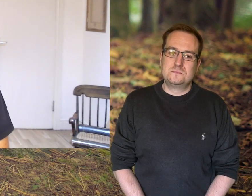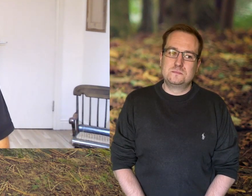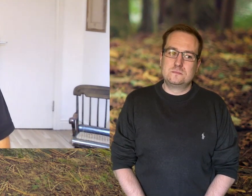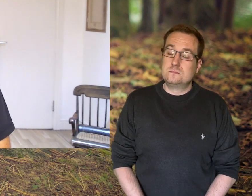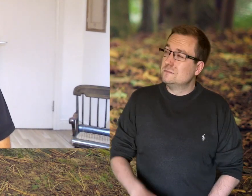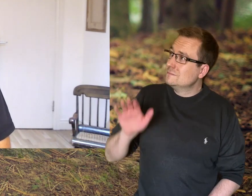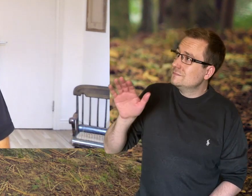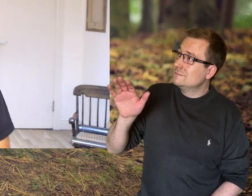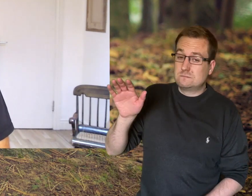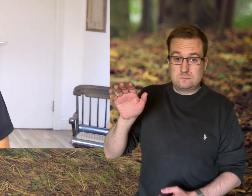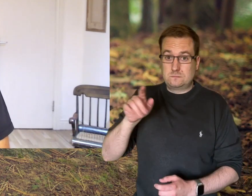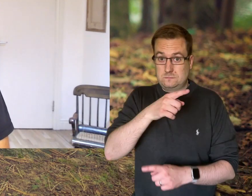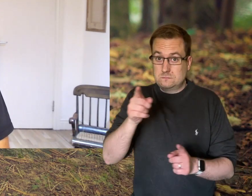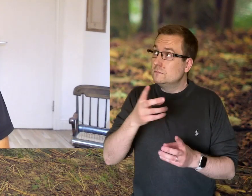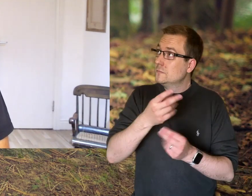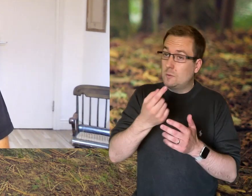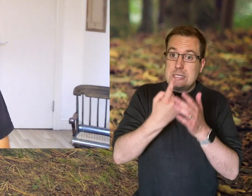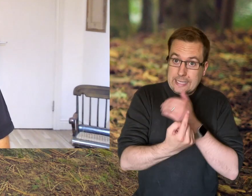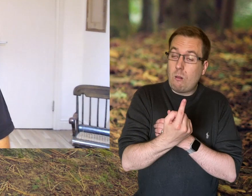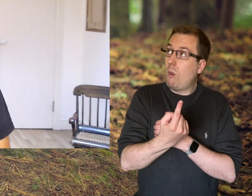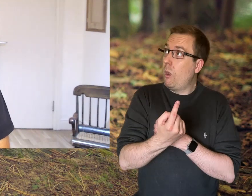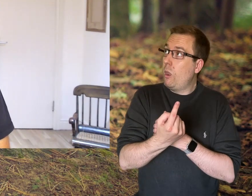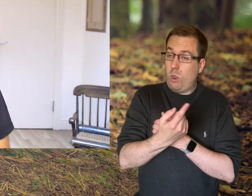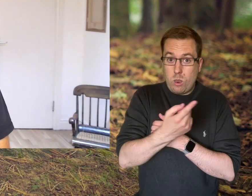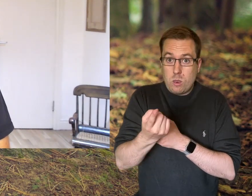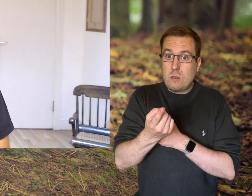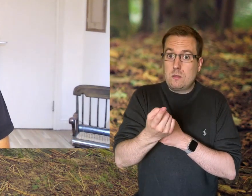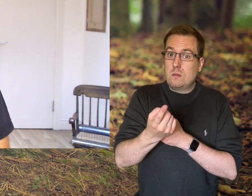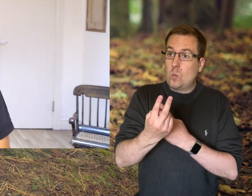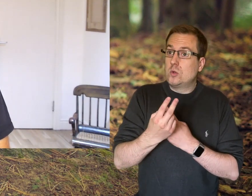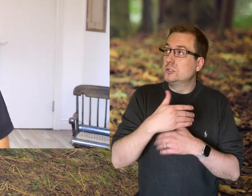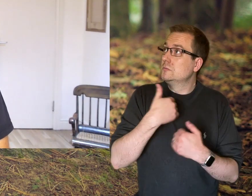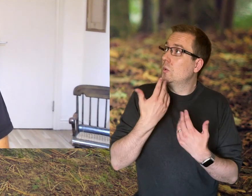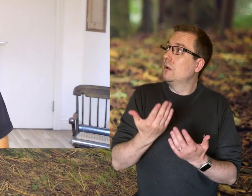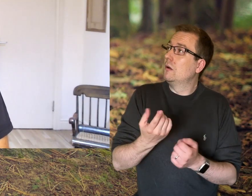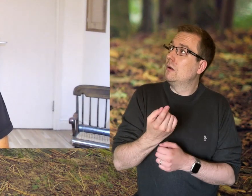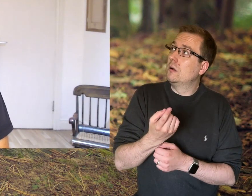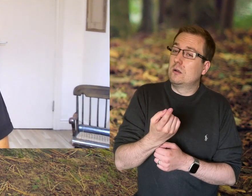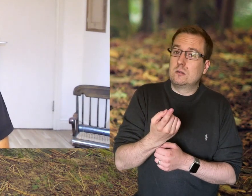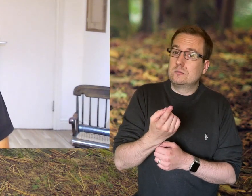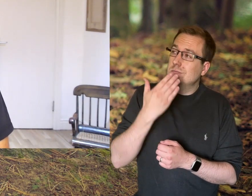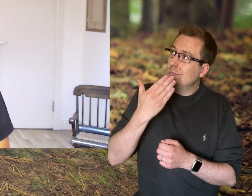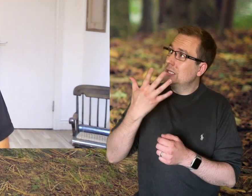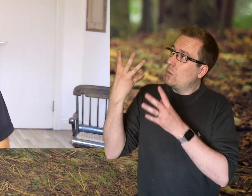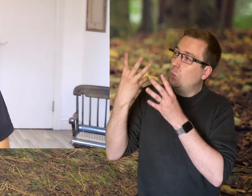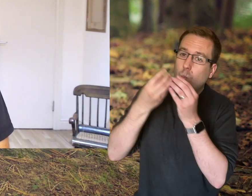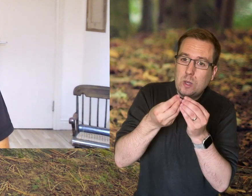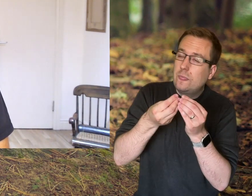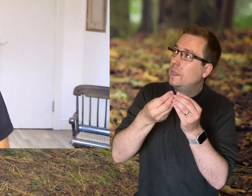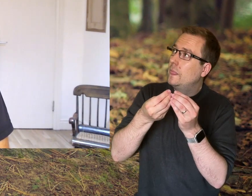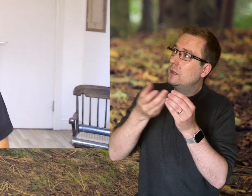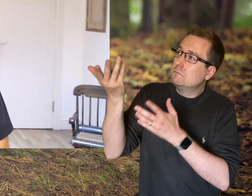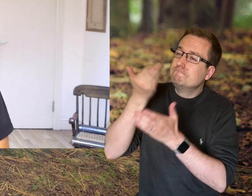And God, I'm aware that there are single people who are joining us. God, would you speak to them? Would you be close